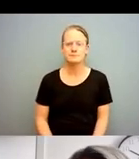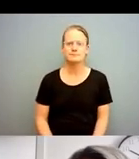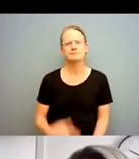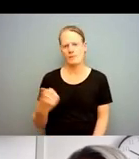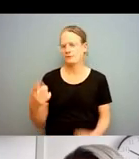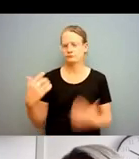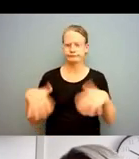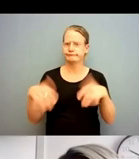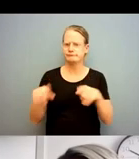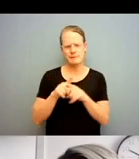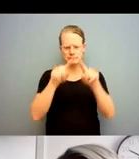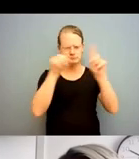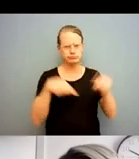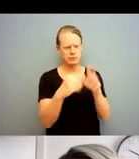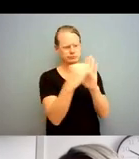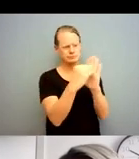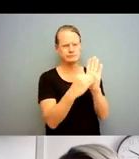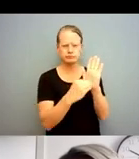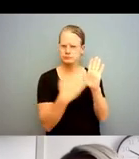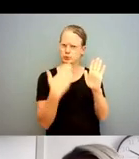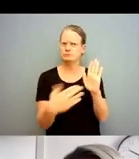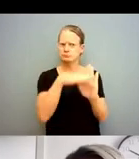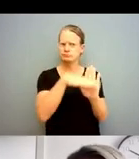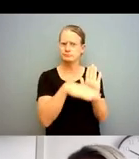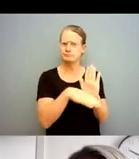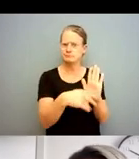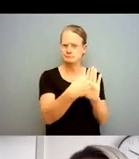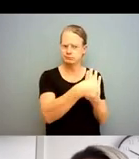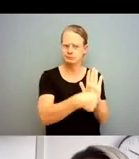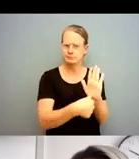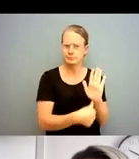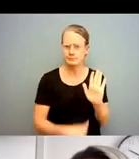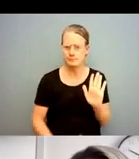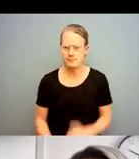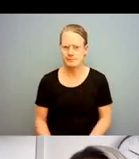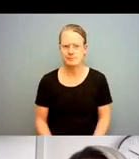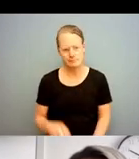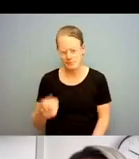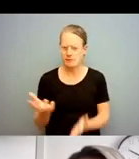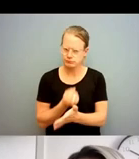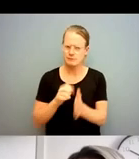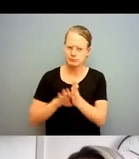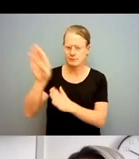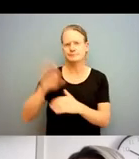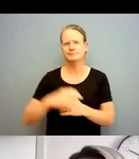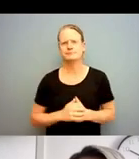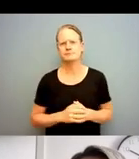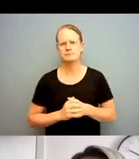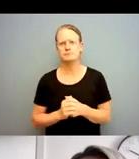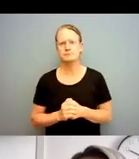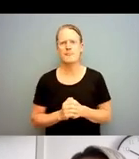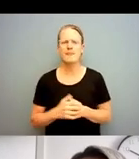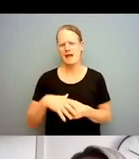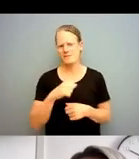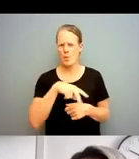scores in school when she finished. and another young girl with schizophrenia had to